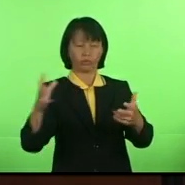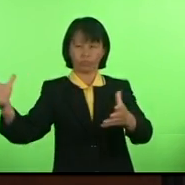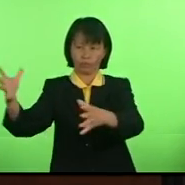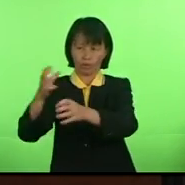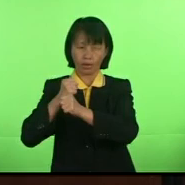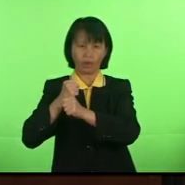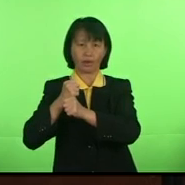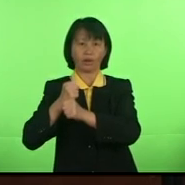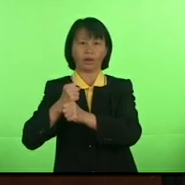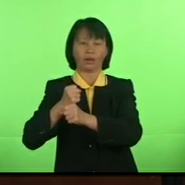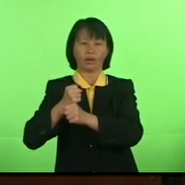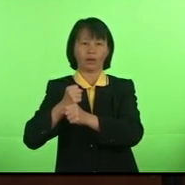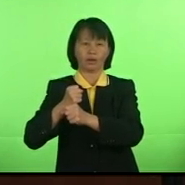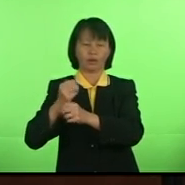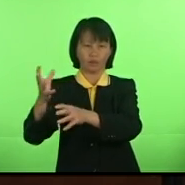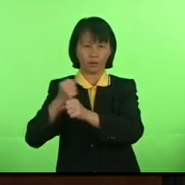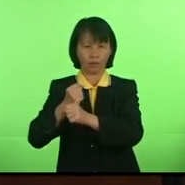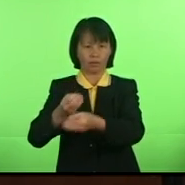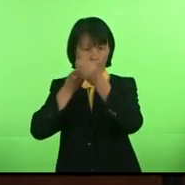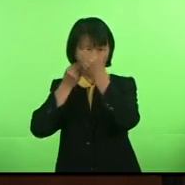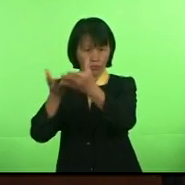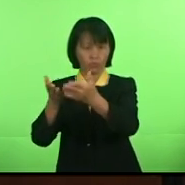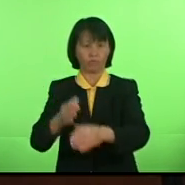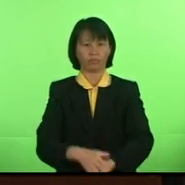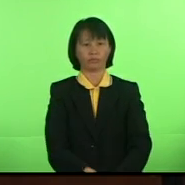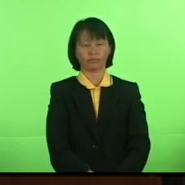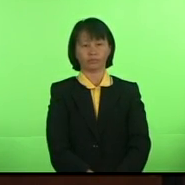the information that you can.